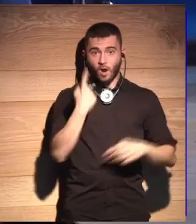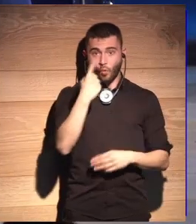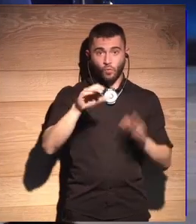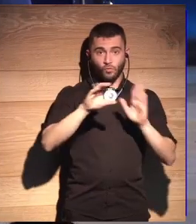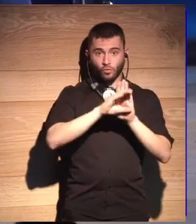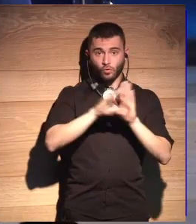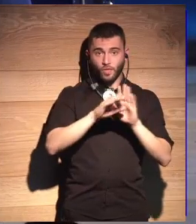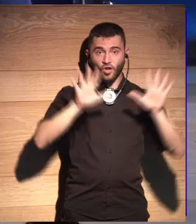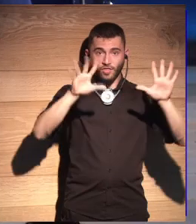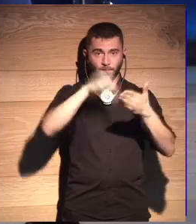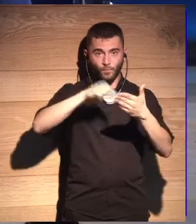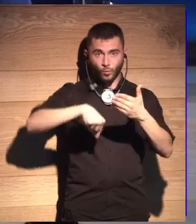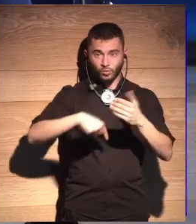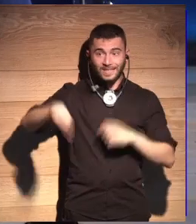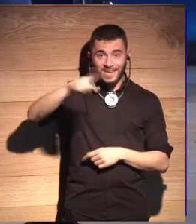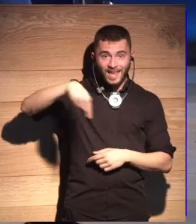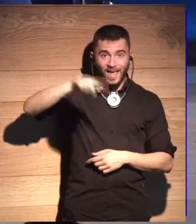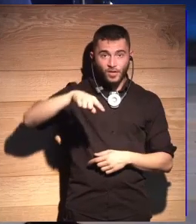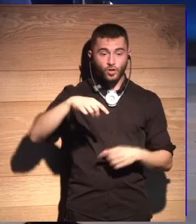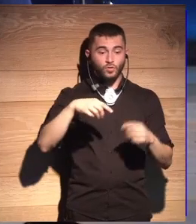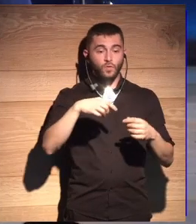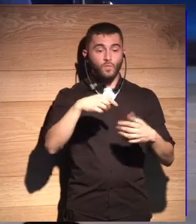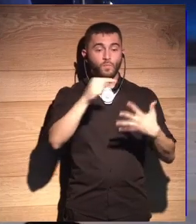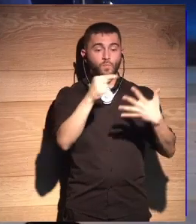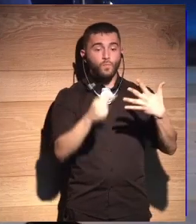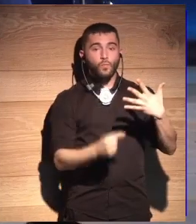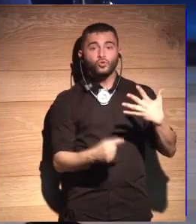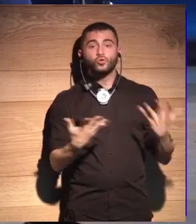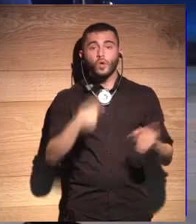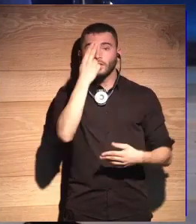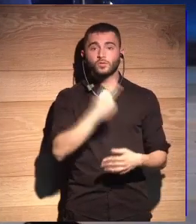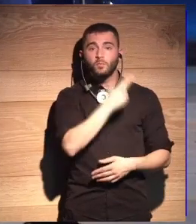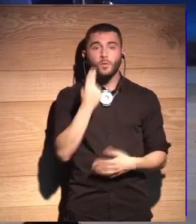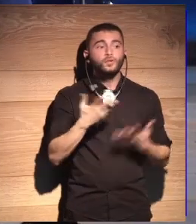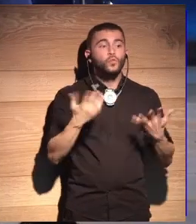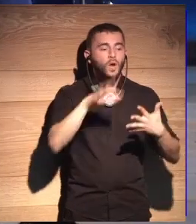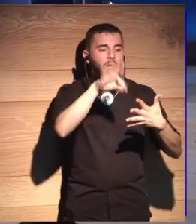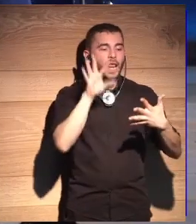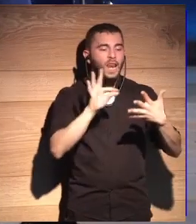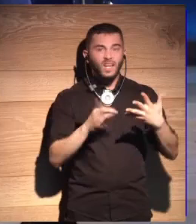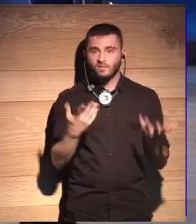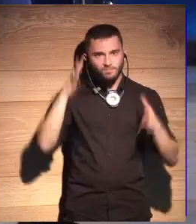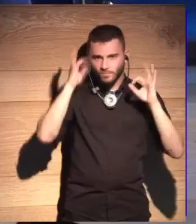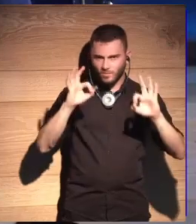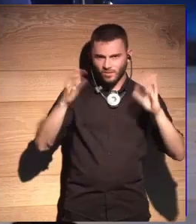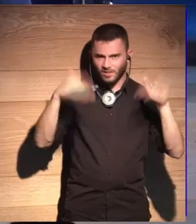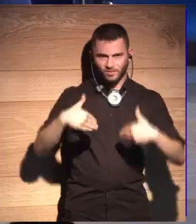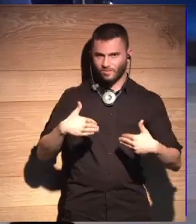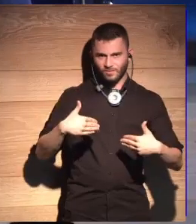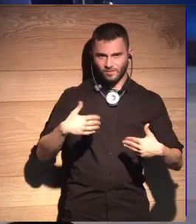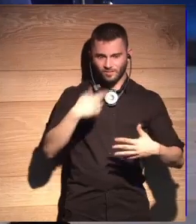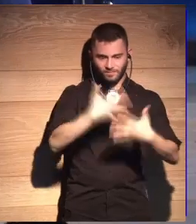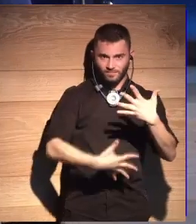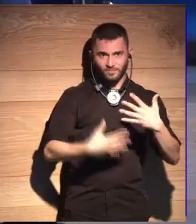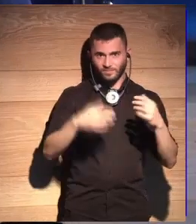principles, normally 10 different points, and they were choosing, these platforms were choosing which platforms, which points they